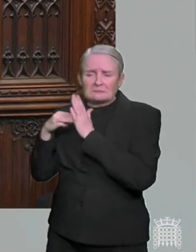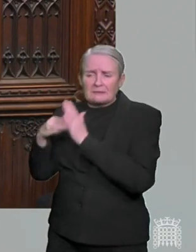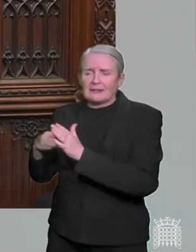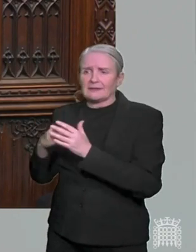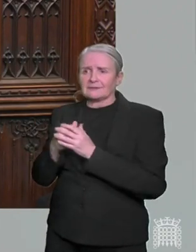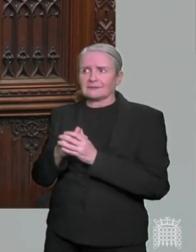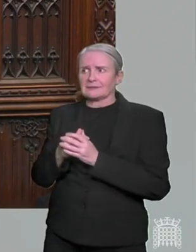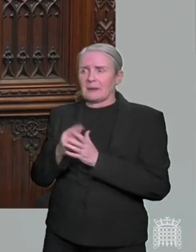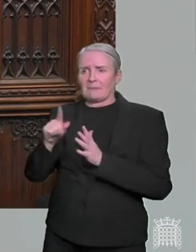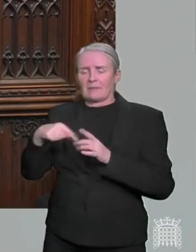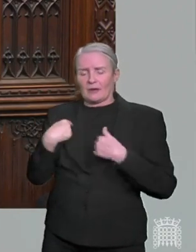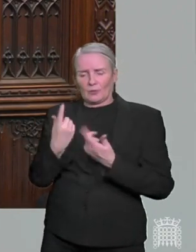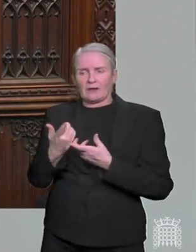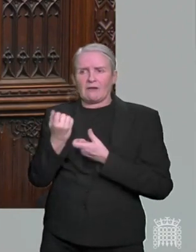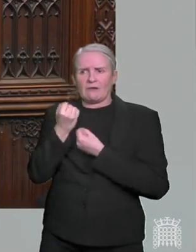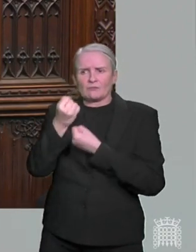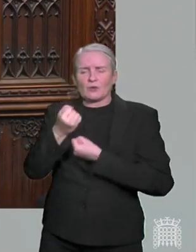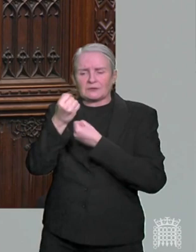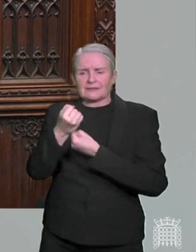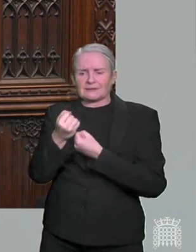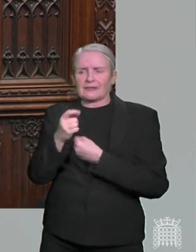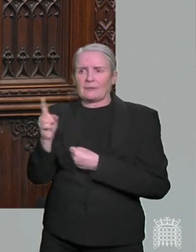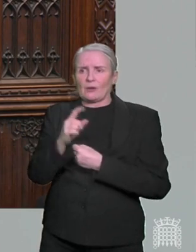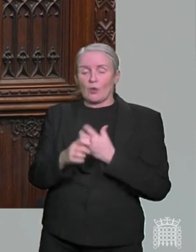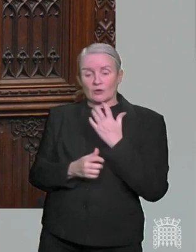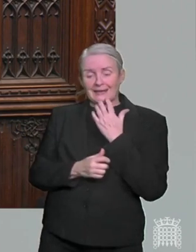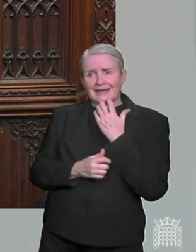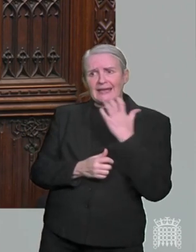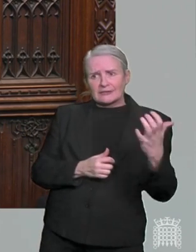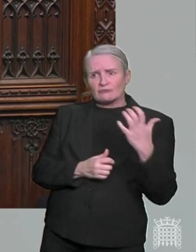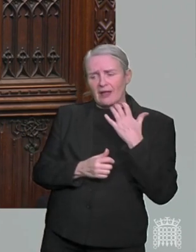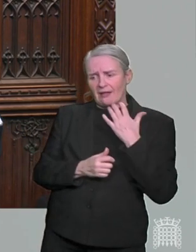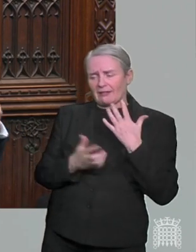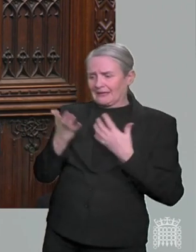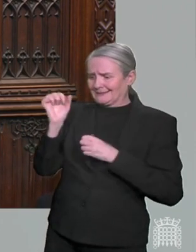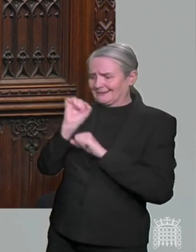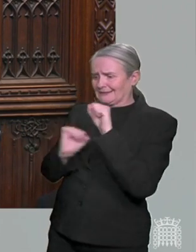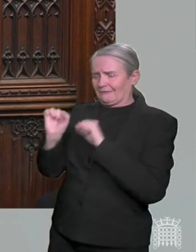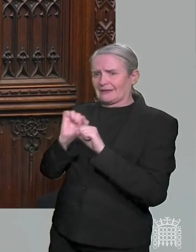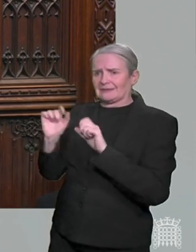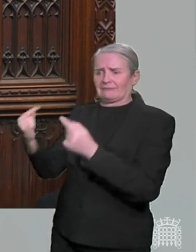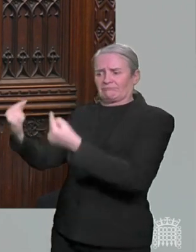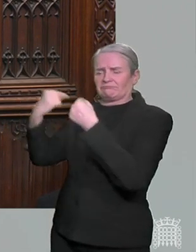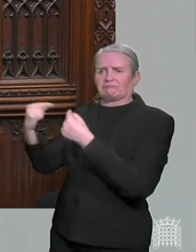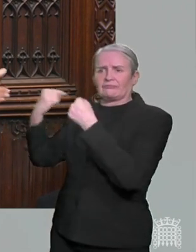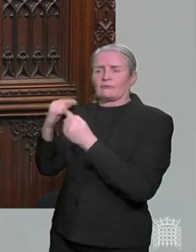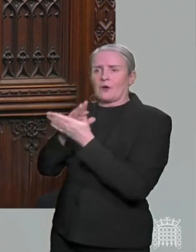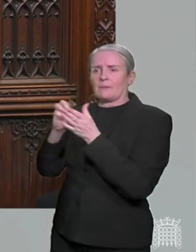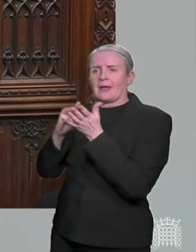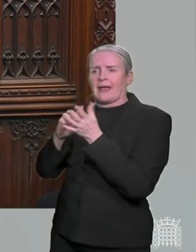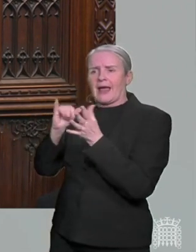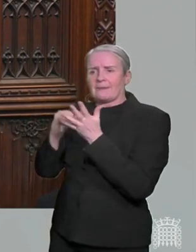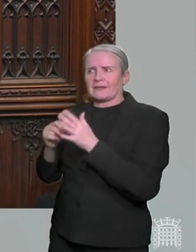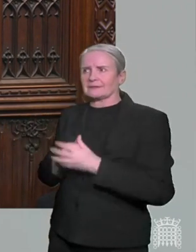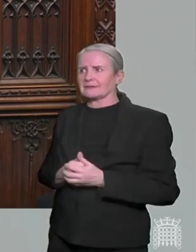about is Israel defending itself against the racist, genocidal Islamists of Hamas. What does the